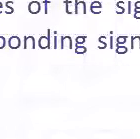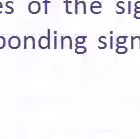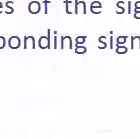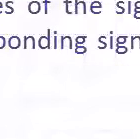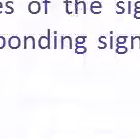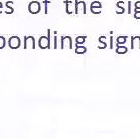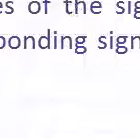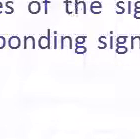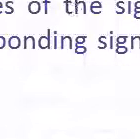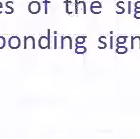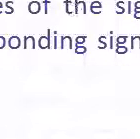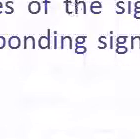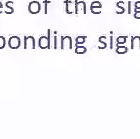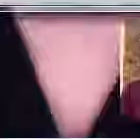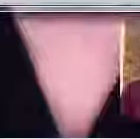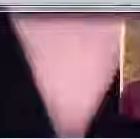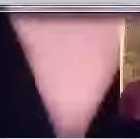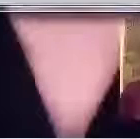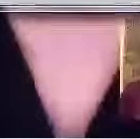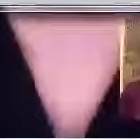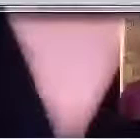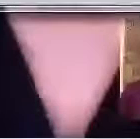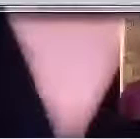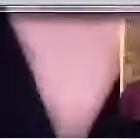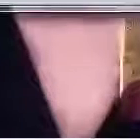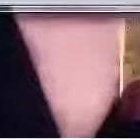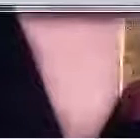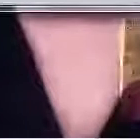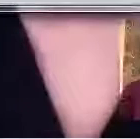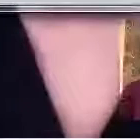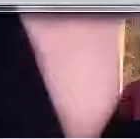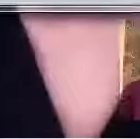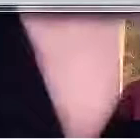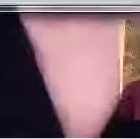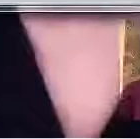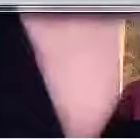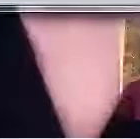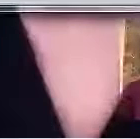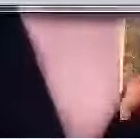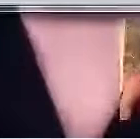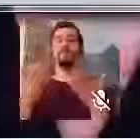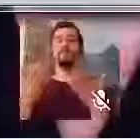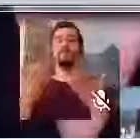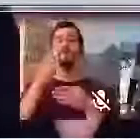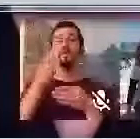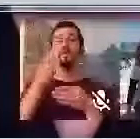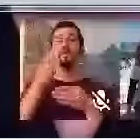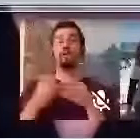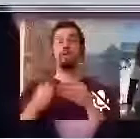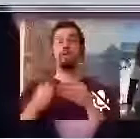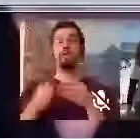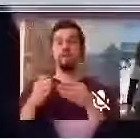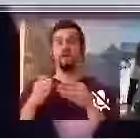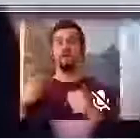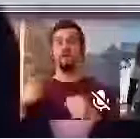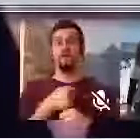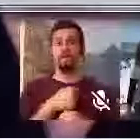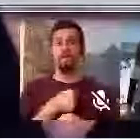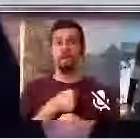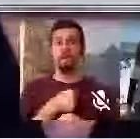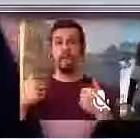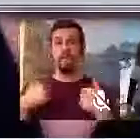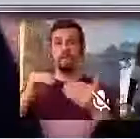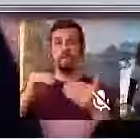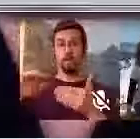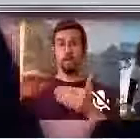Right. You deaf you. Conclusion. We have presented a new approach for automatically